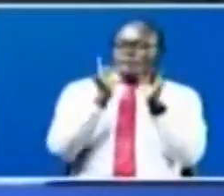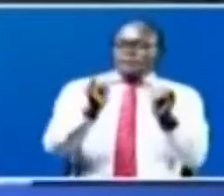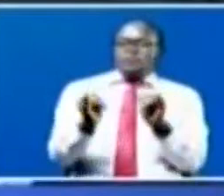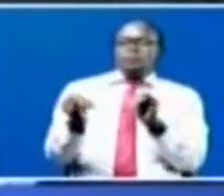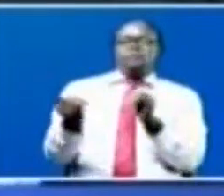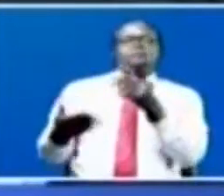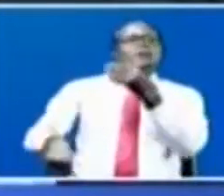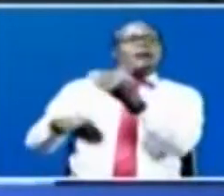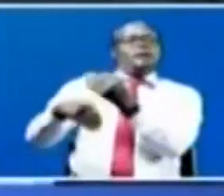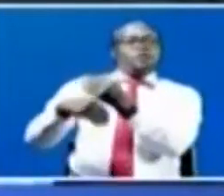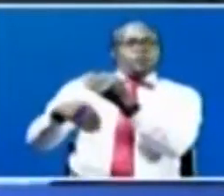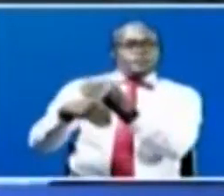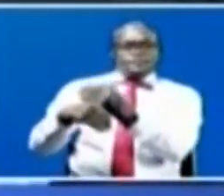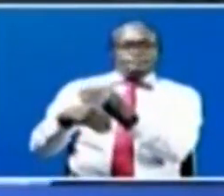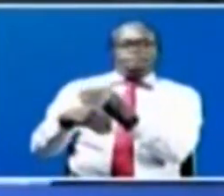addition.